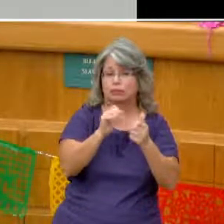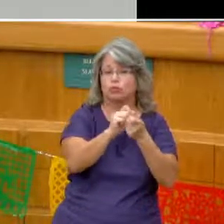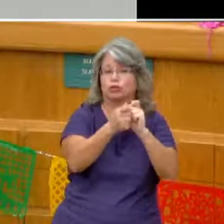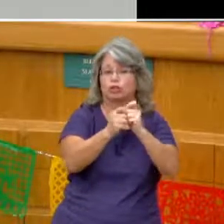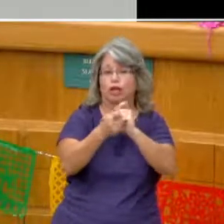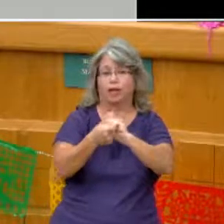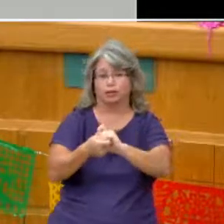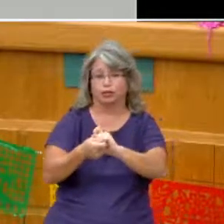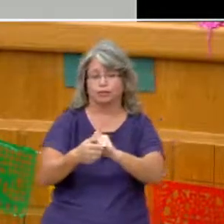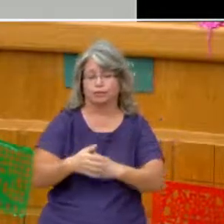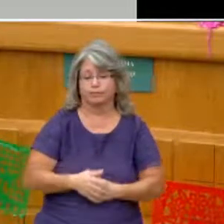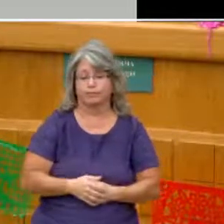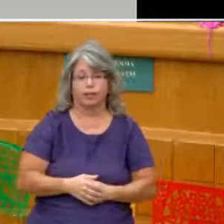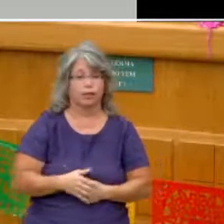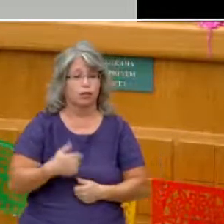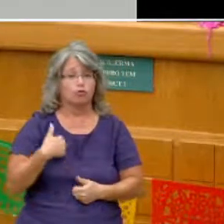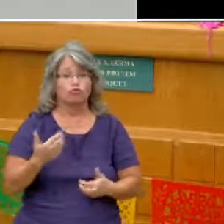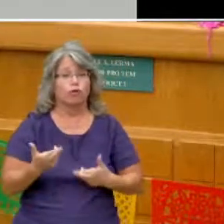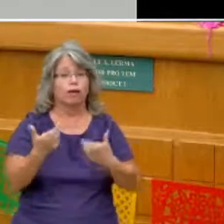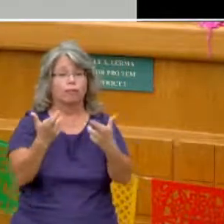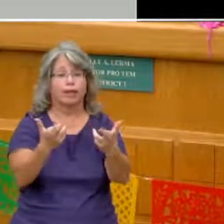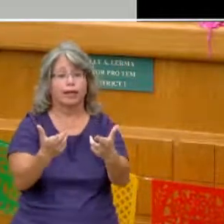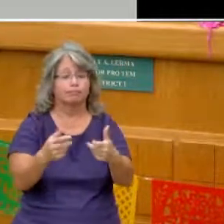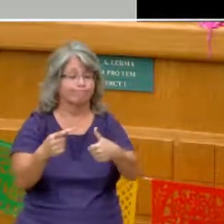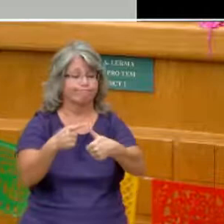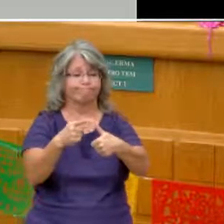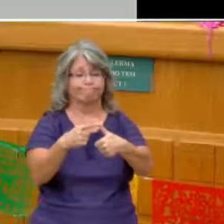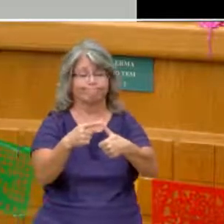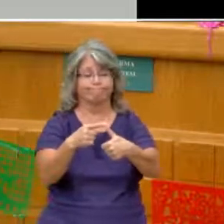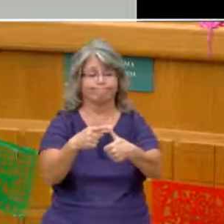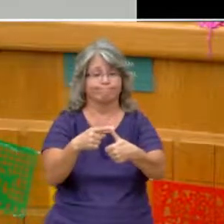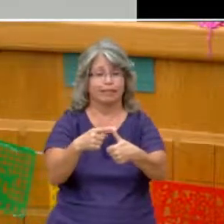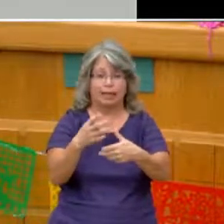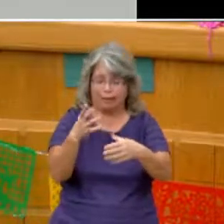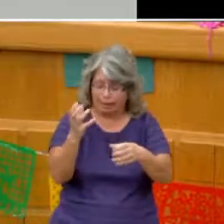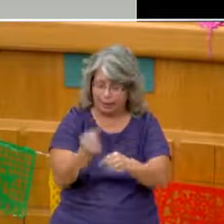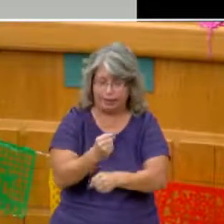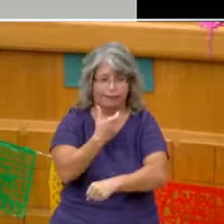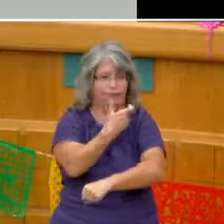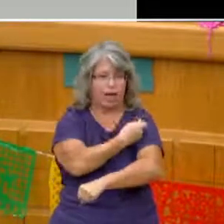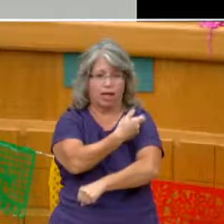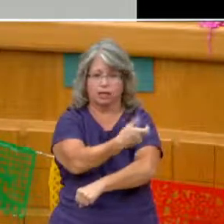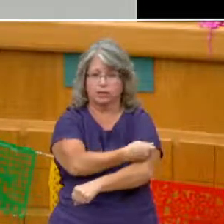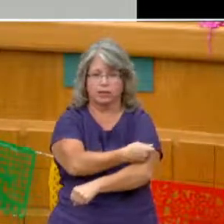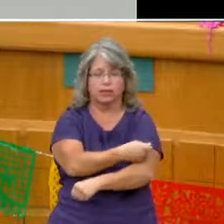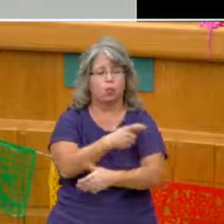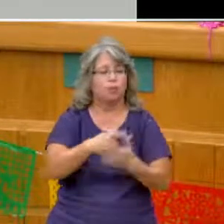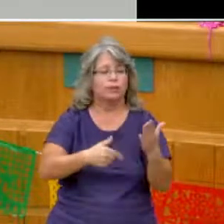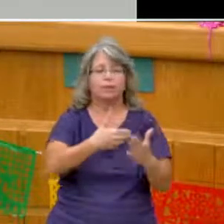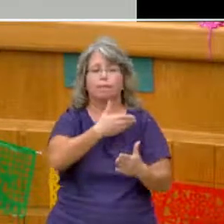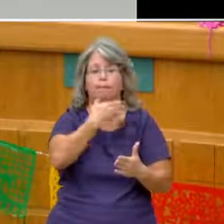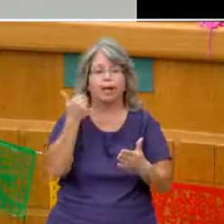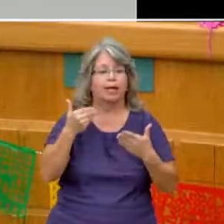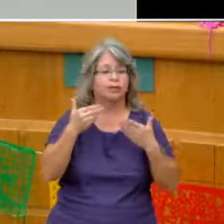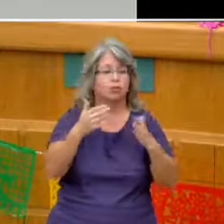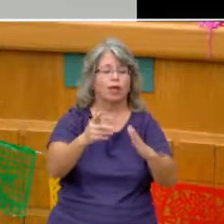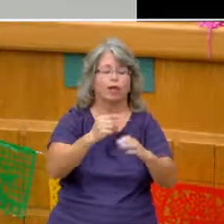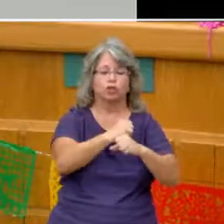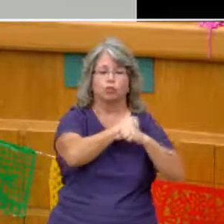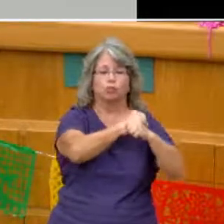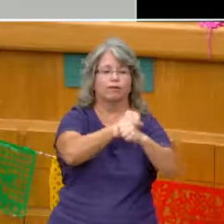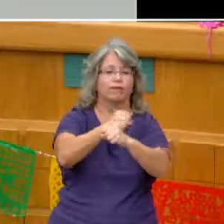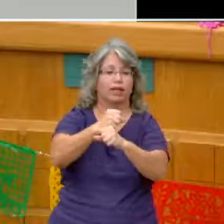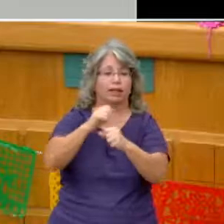Recommendations, number one, get vaccinated. What's the best way to stop the next wave? You've seen 3 graphs that show these massive red bars